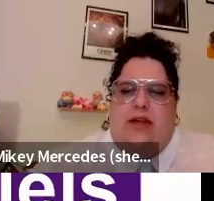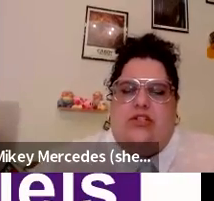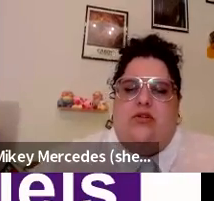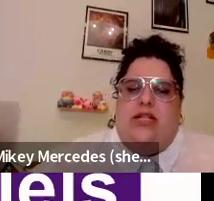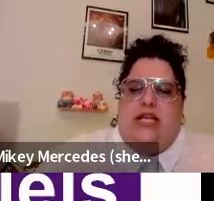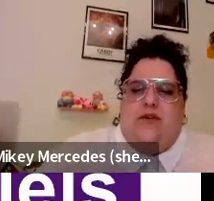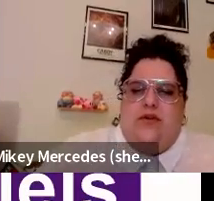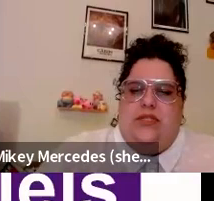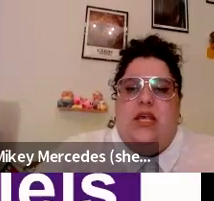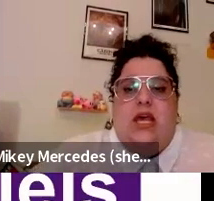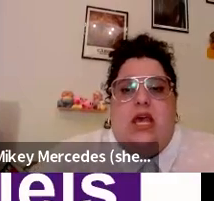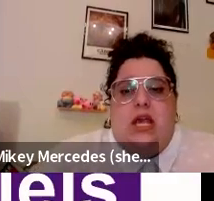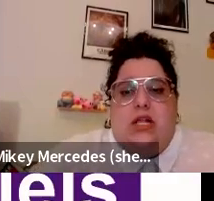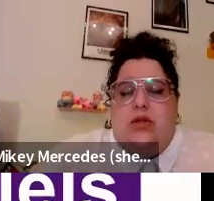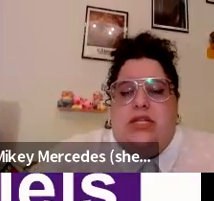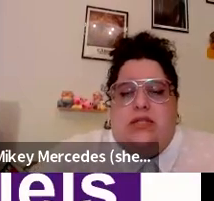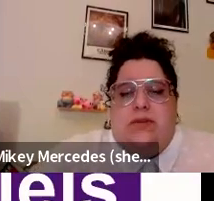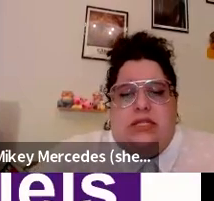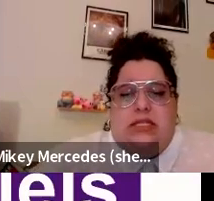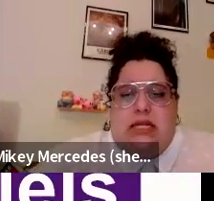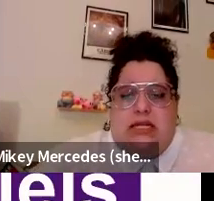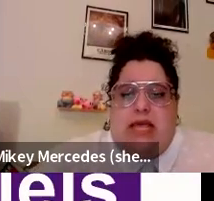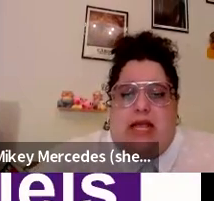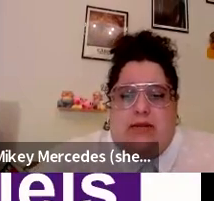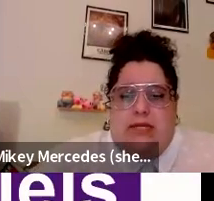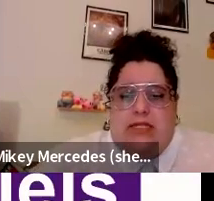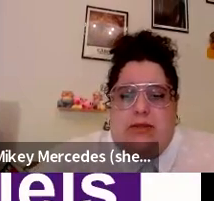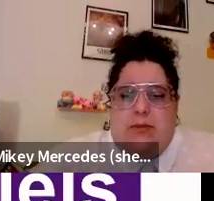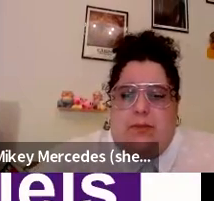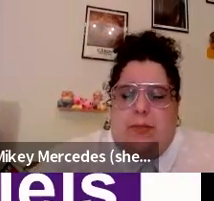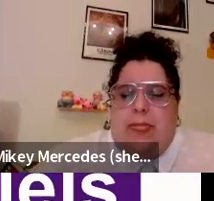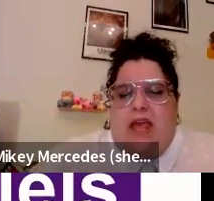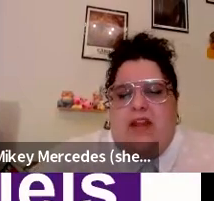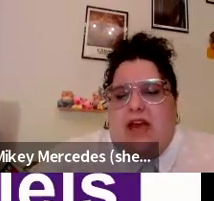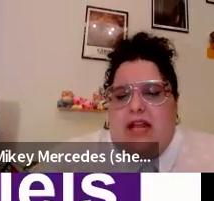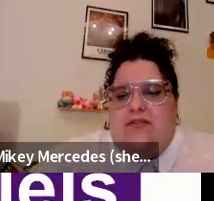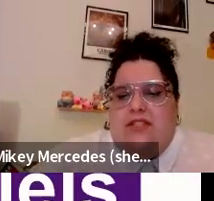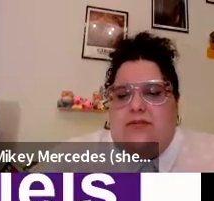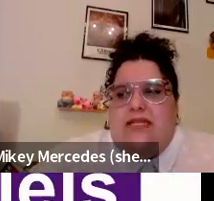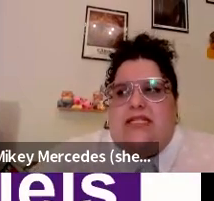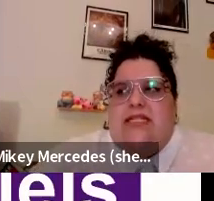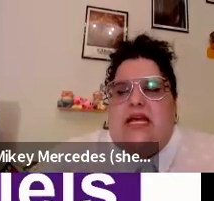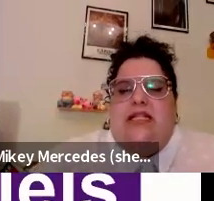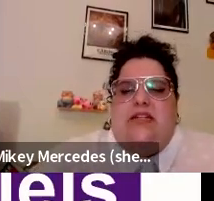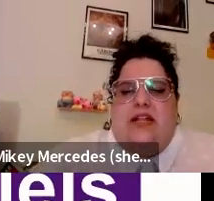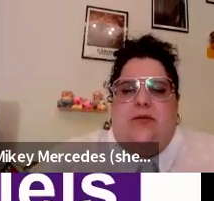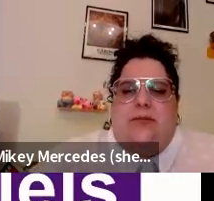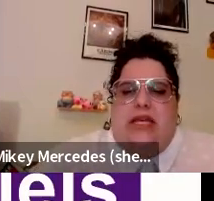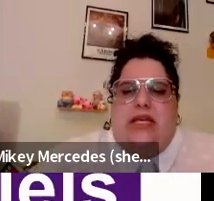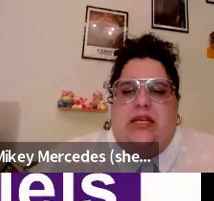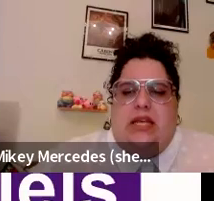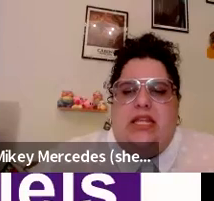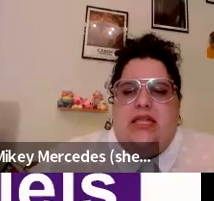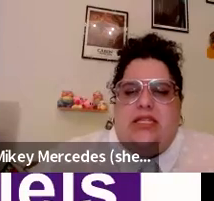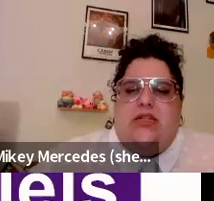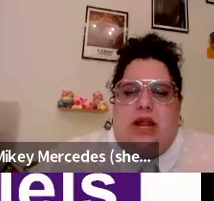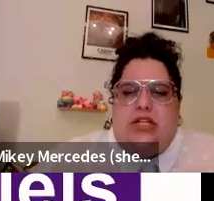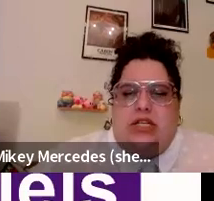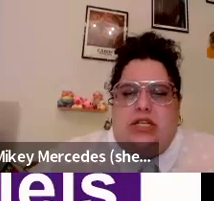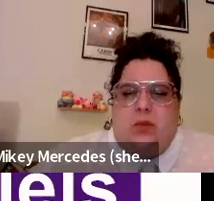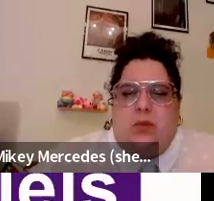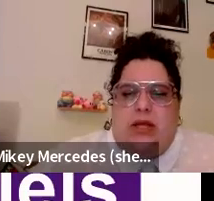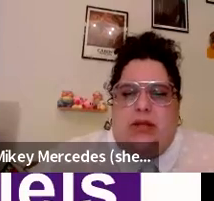their comrades against ableism. And the same happens in fat activism, where Black, Indigenous, and